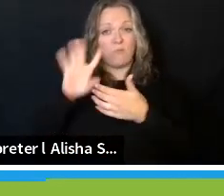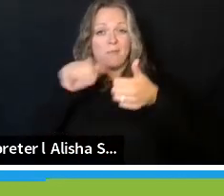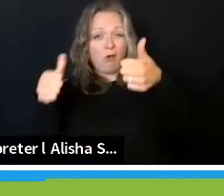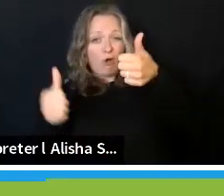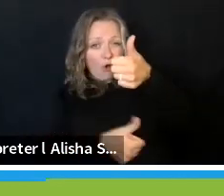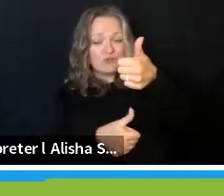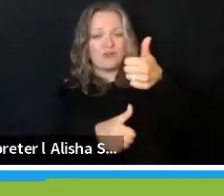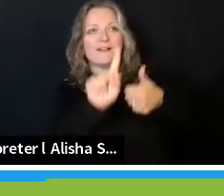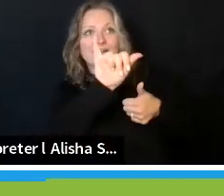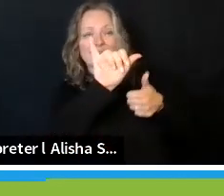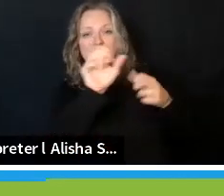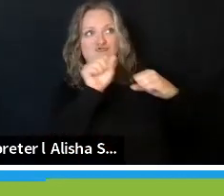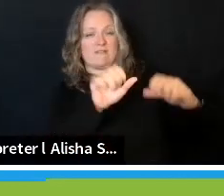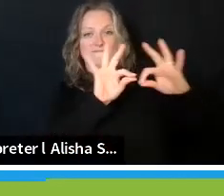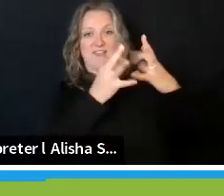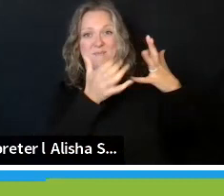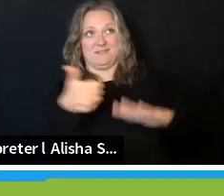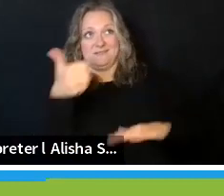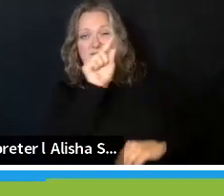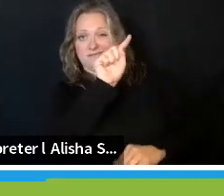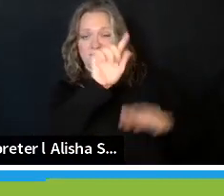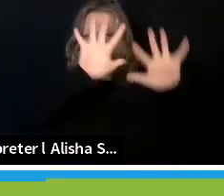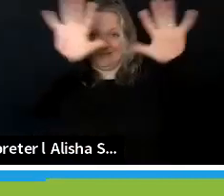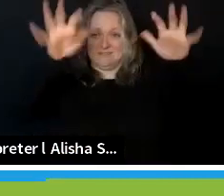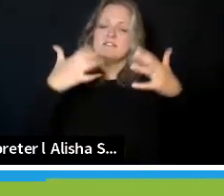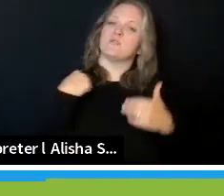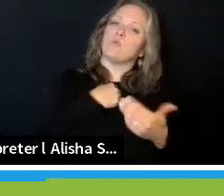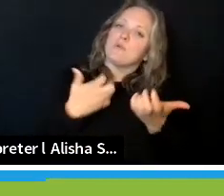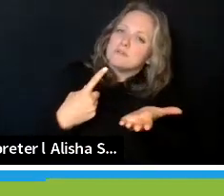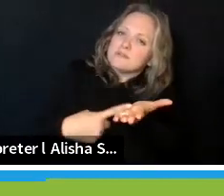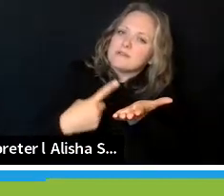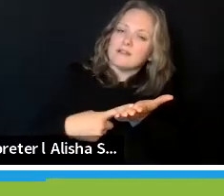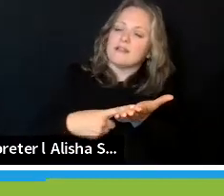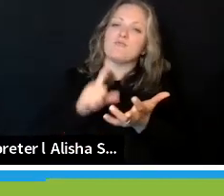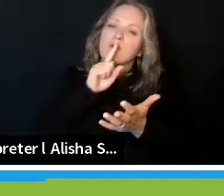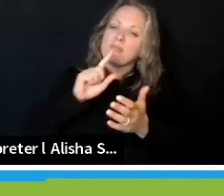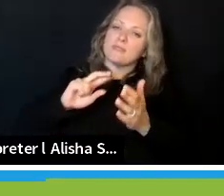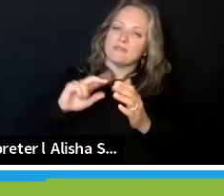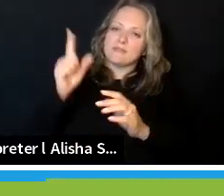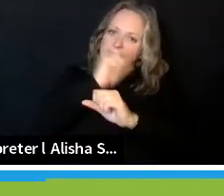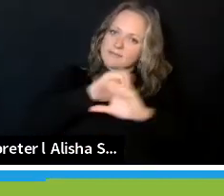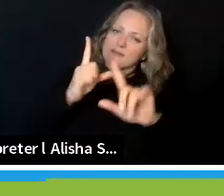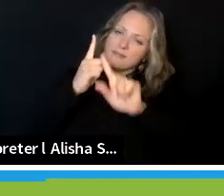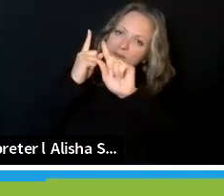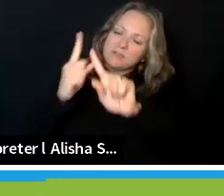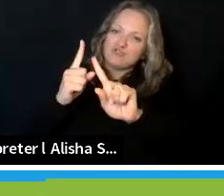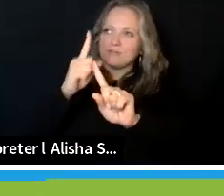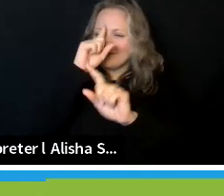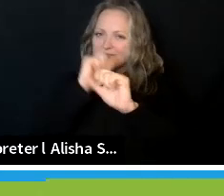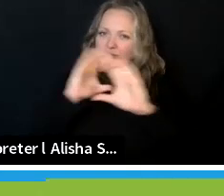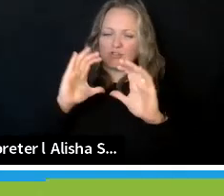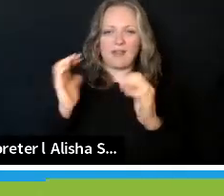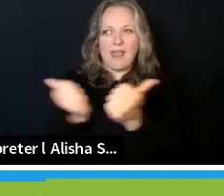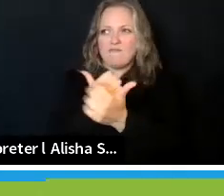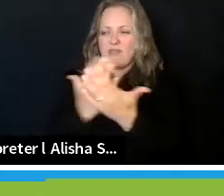Strengthening Families Initiative, we did want to talk to you all a little bit about the mission and vision of Kentucky Strengthening Families and all the work